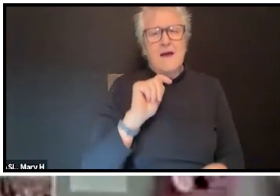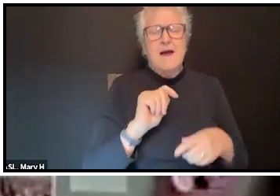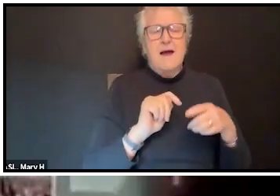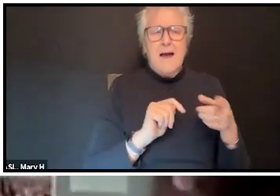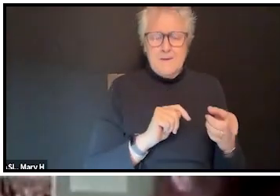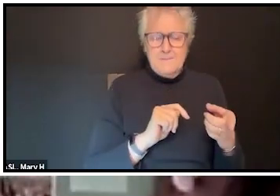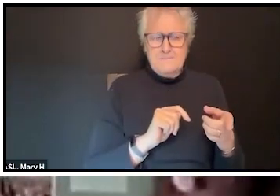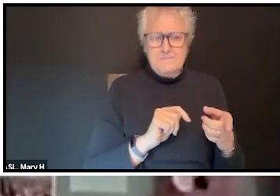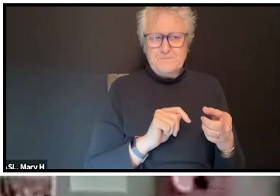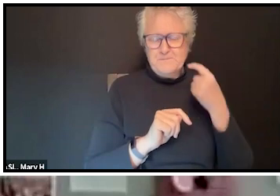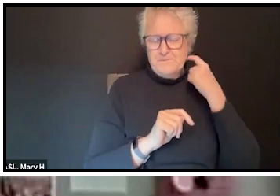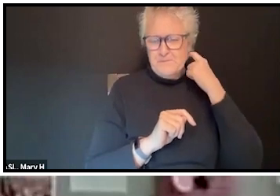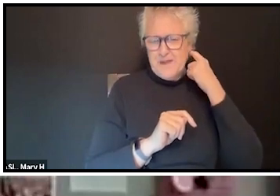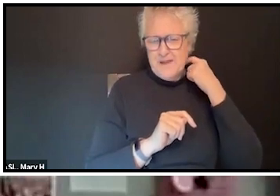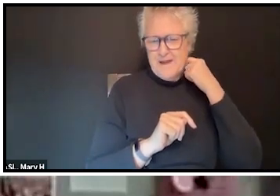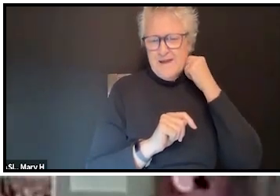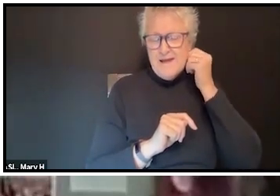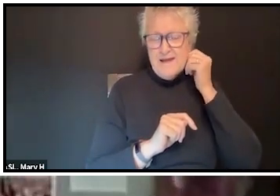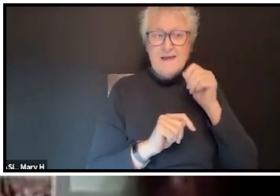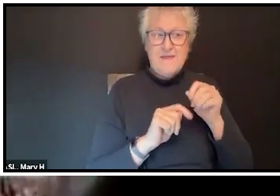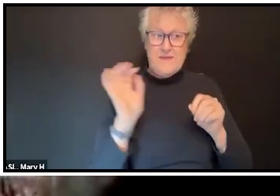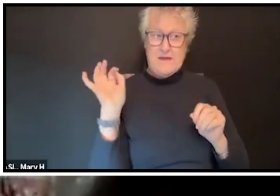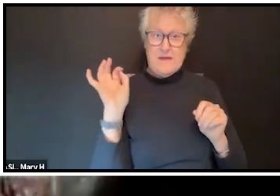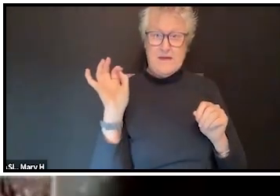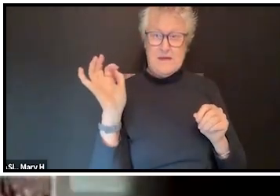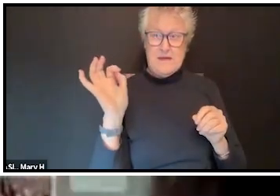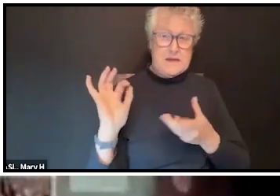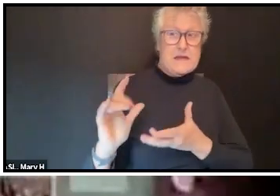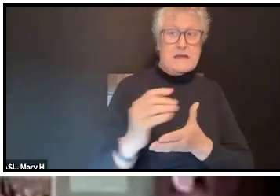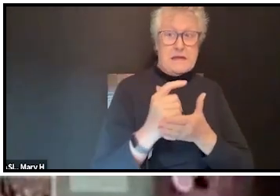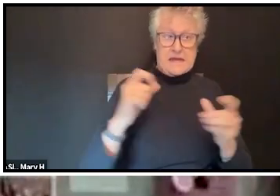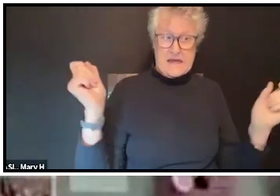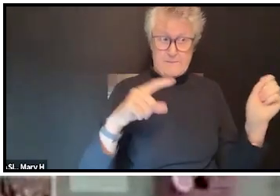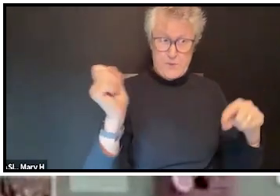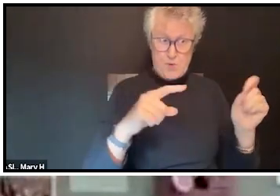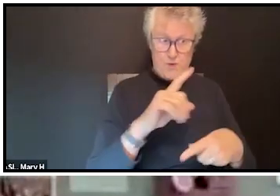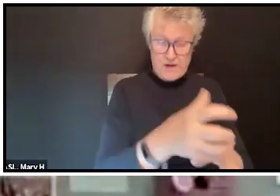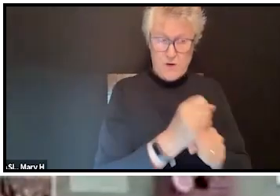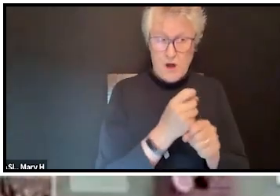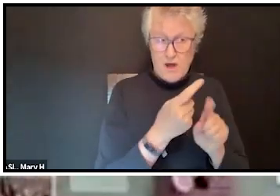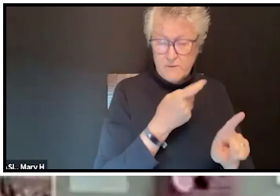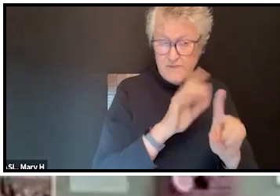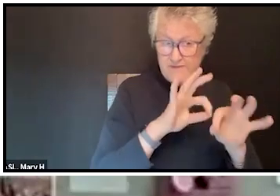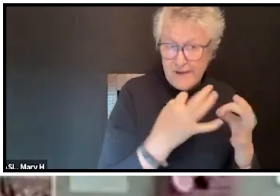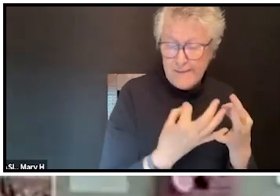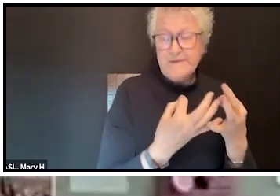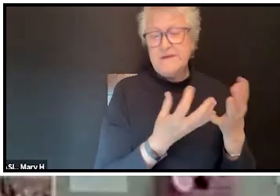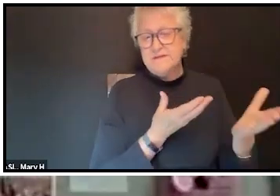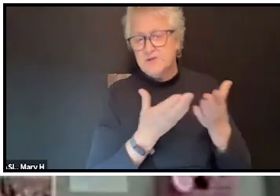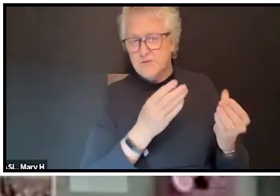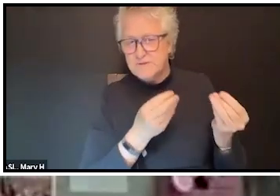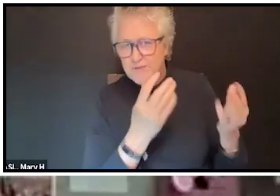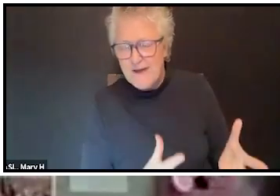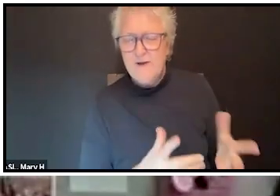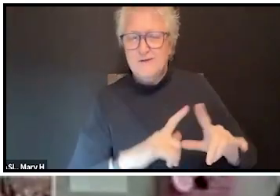input that we got from consumers, family members, professionals,